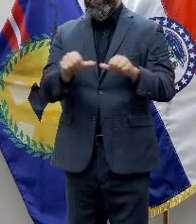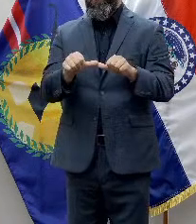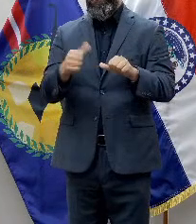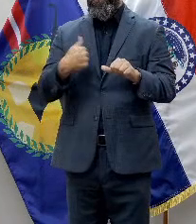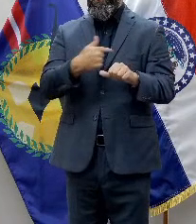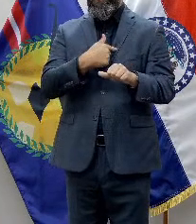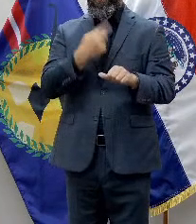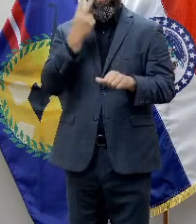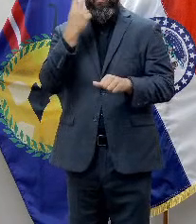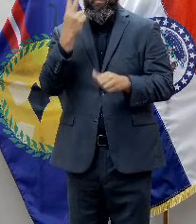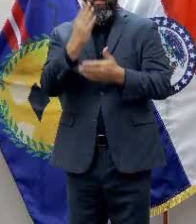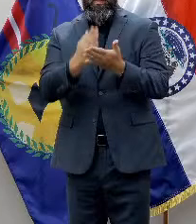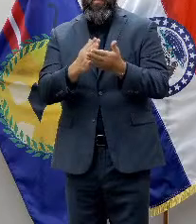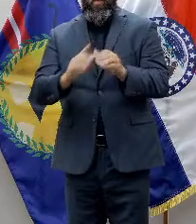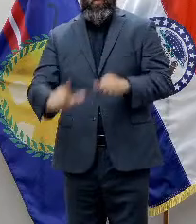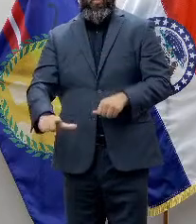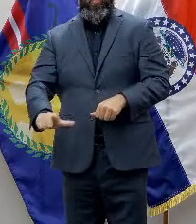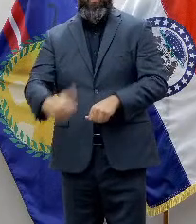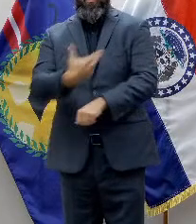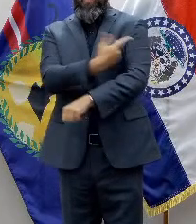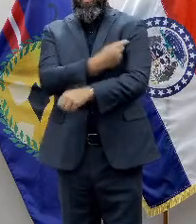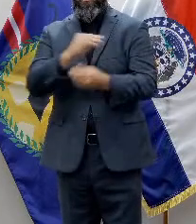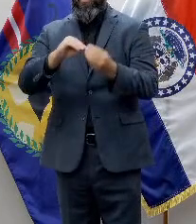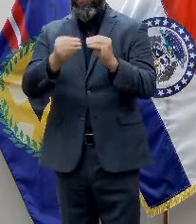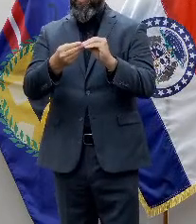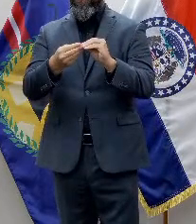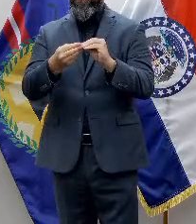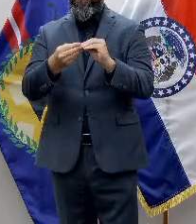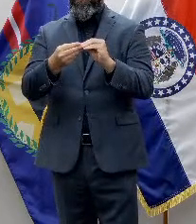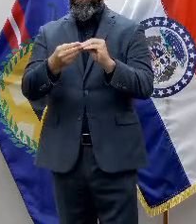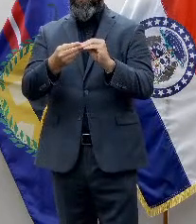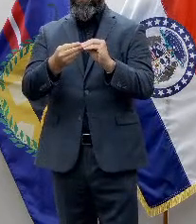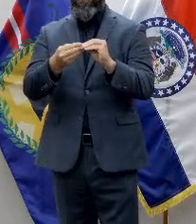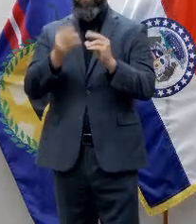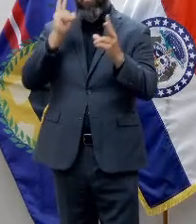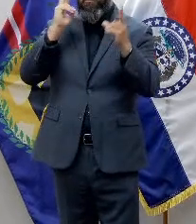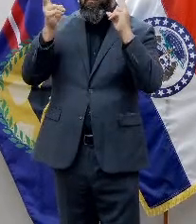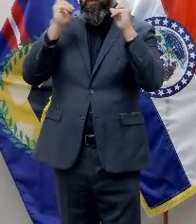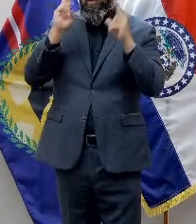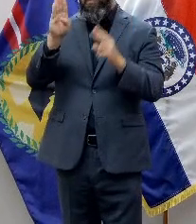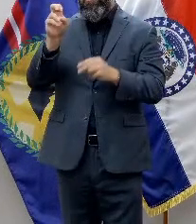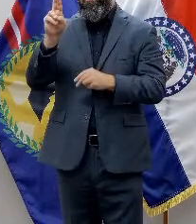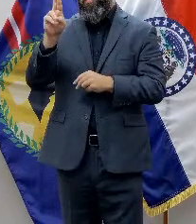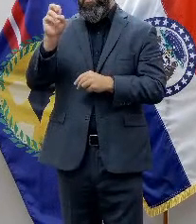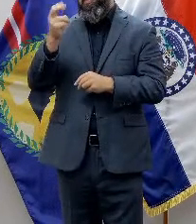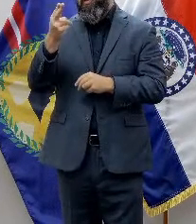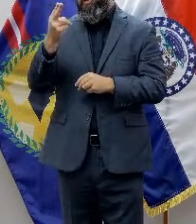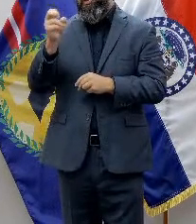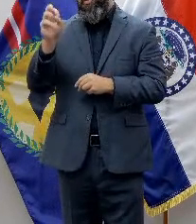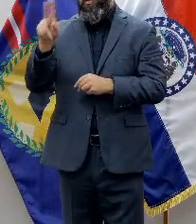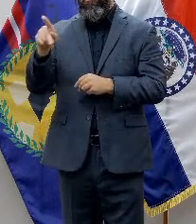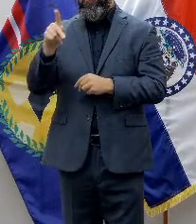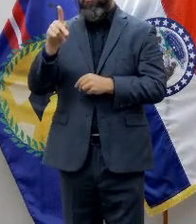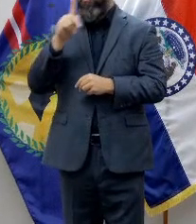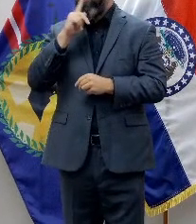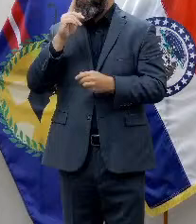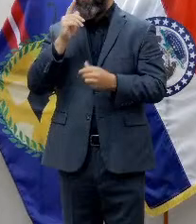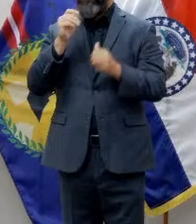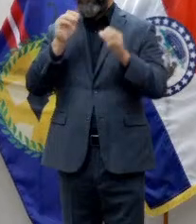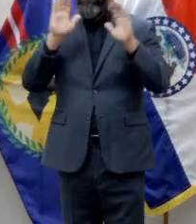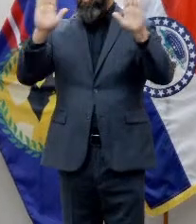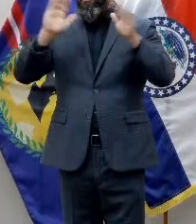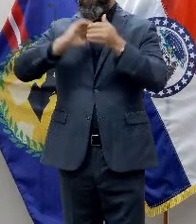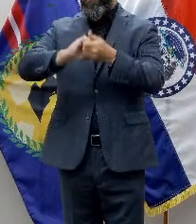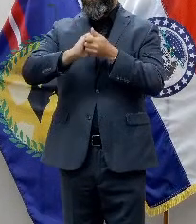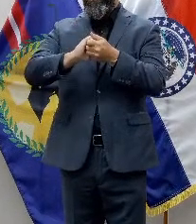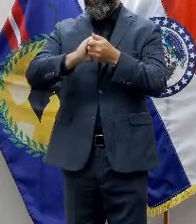we are seeing some of the lowest vaccination uptake. So our Beauty and Barbershop Initiative has been a great partnership in this realm where we have